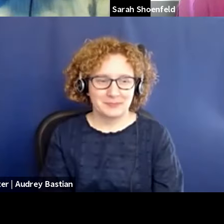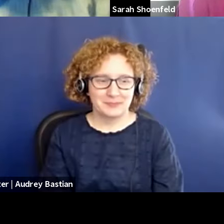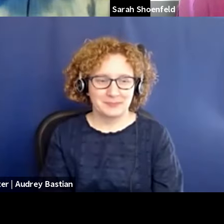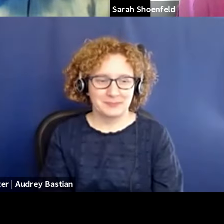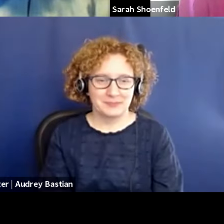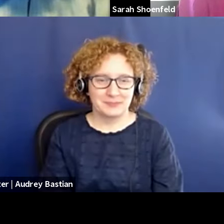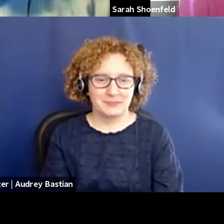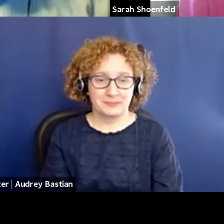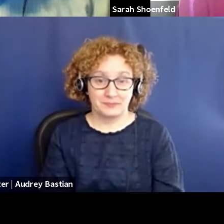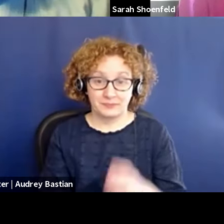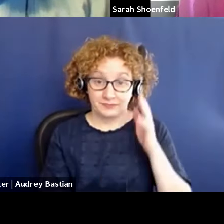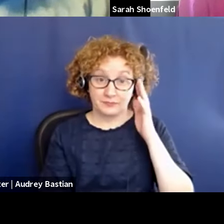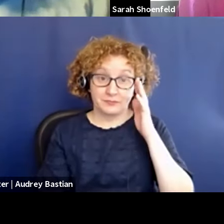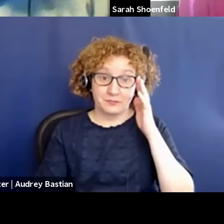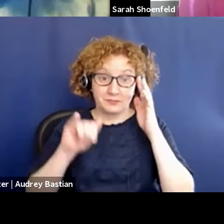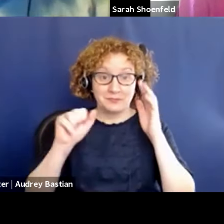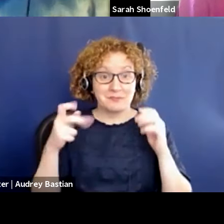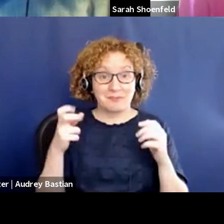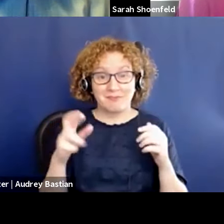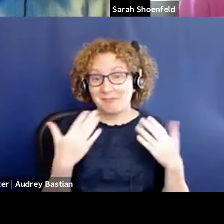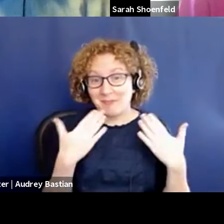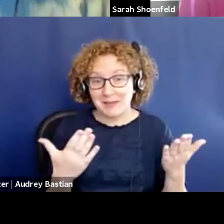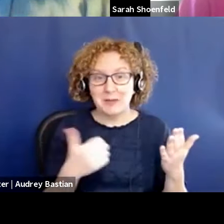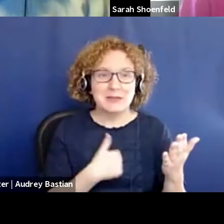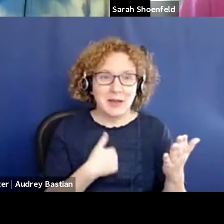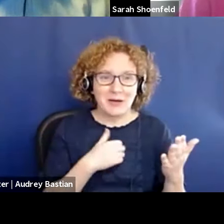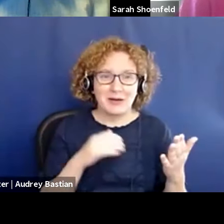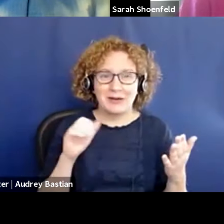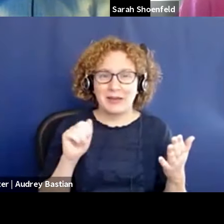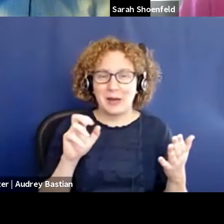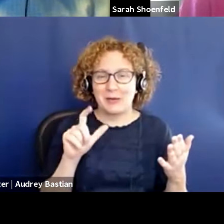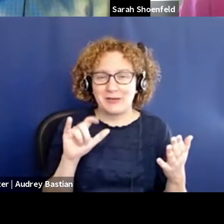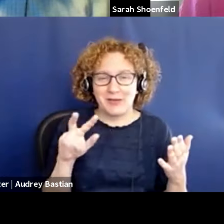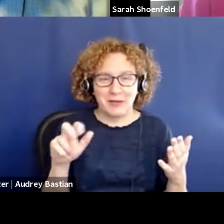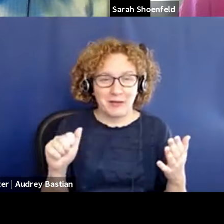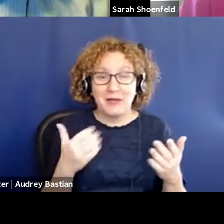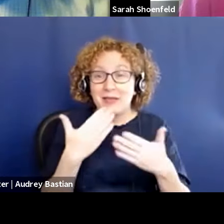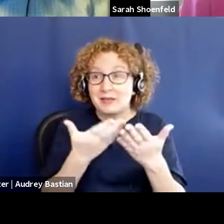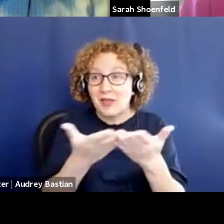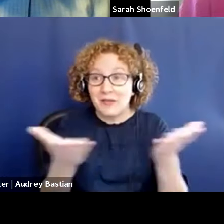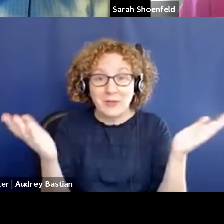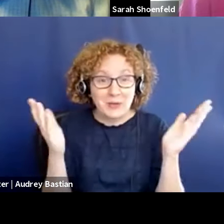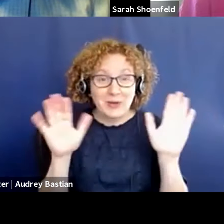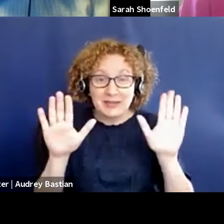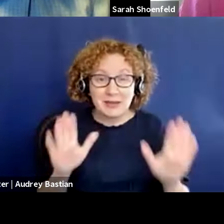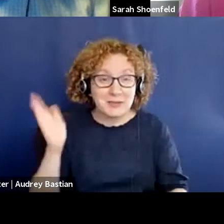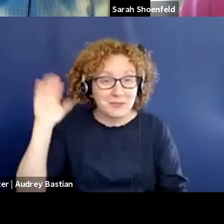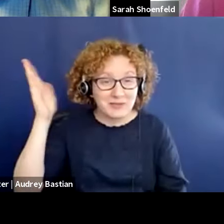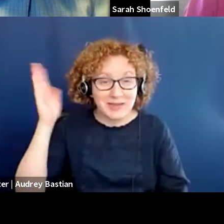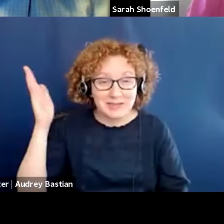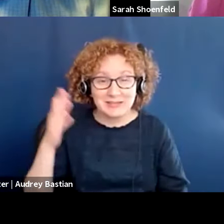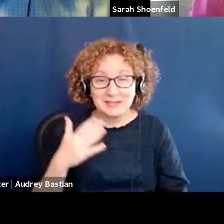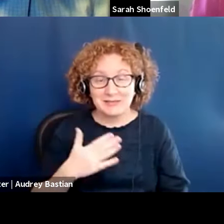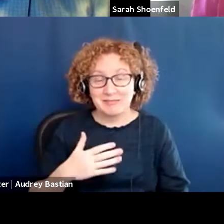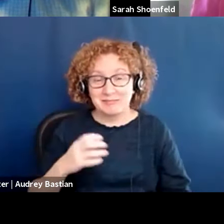Mm-hmm. So, thanks. Oh, I'm sorry, Olivia. Thanks to all of you. It was an excellent presentation, and it's amazing